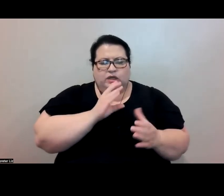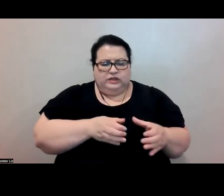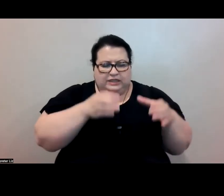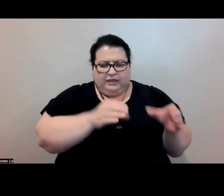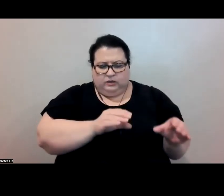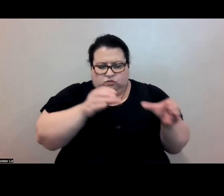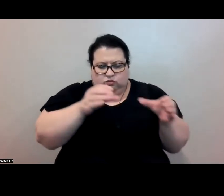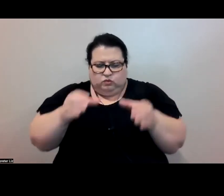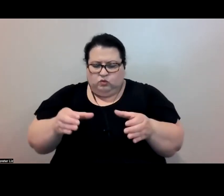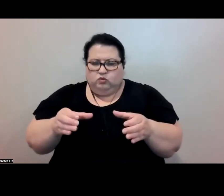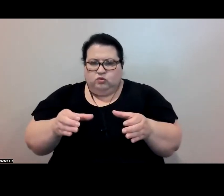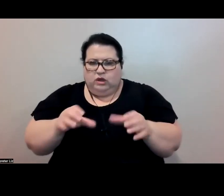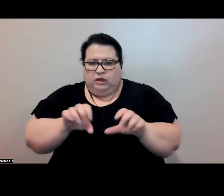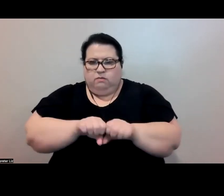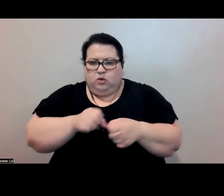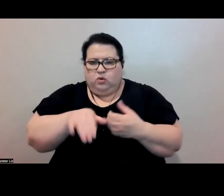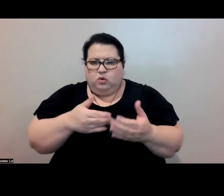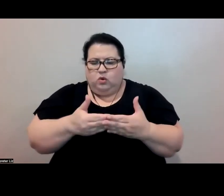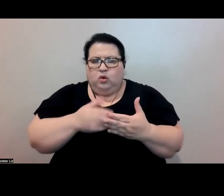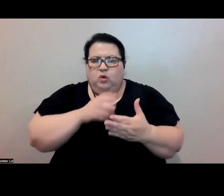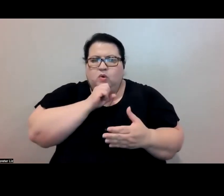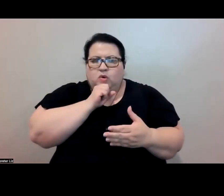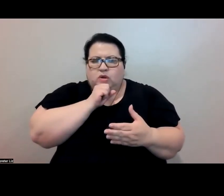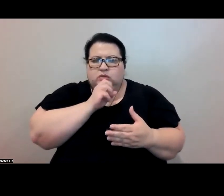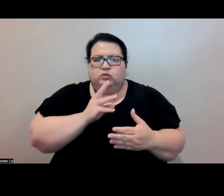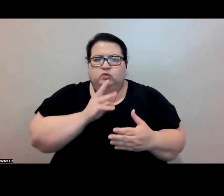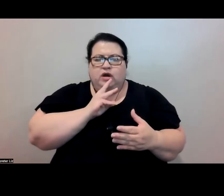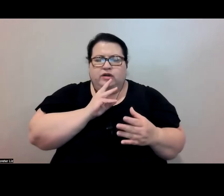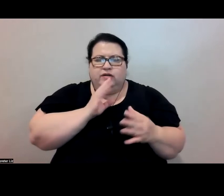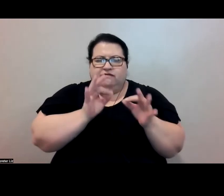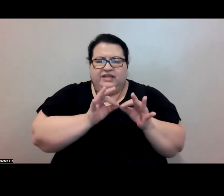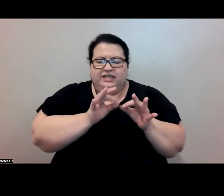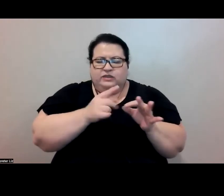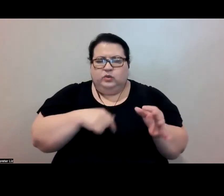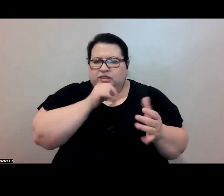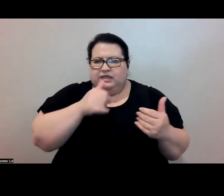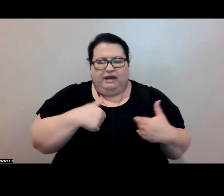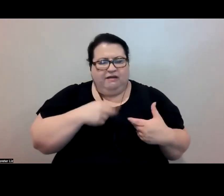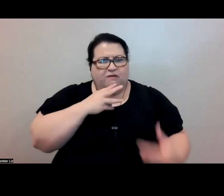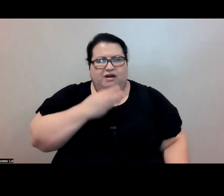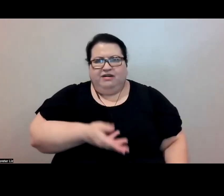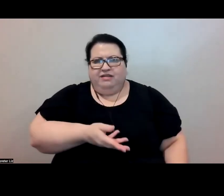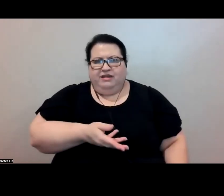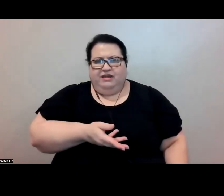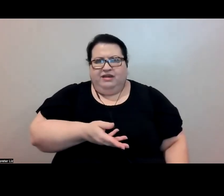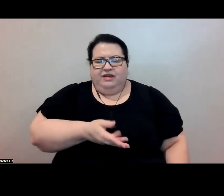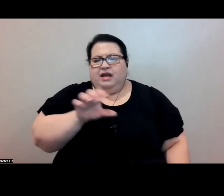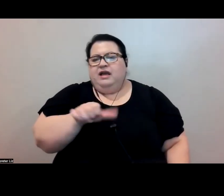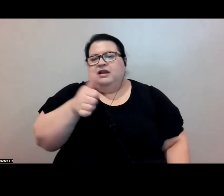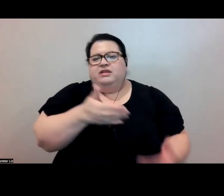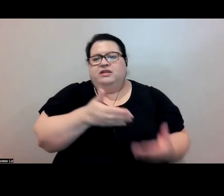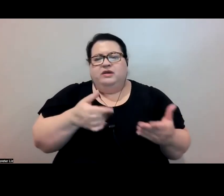feet and broke all the 4-inch water fittings, so we didn't have water. The other thing we